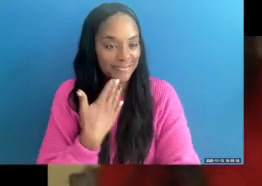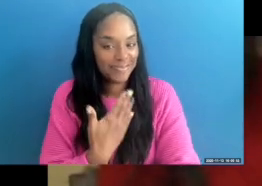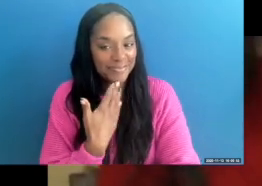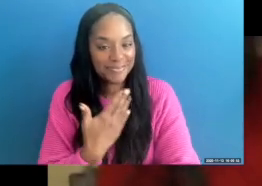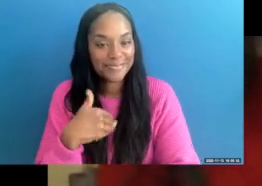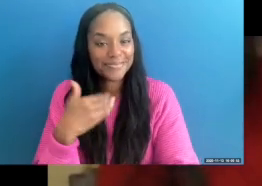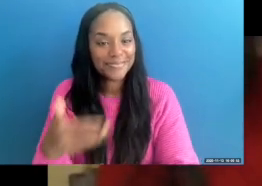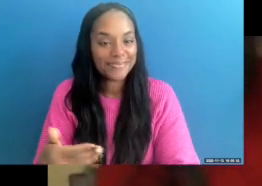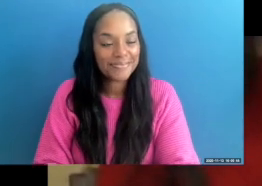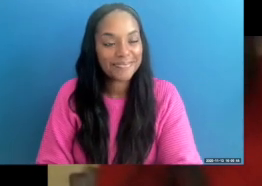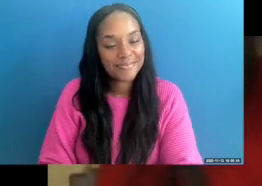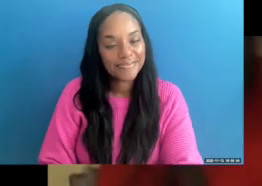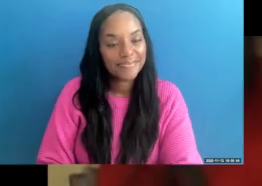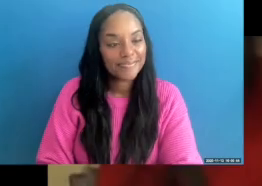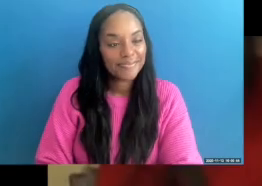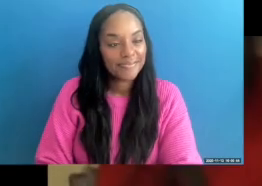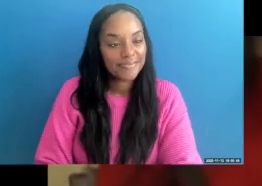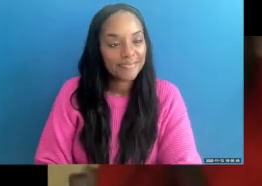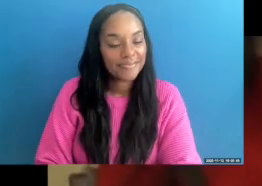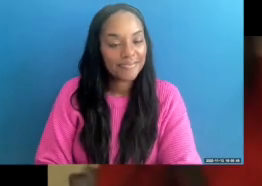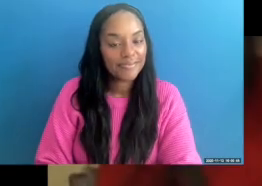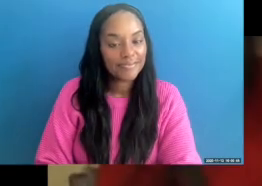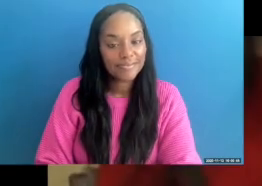Thanks, Robert. Next slide, please.